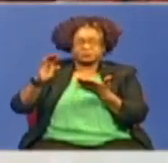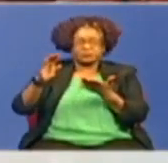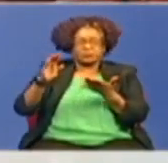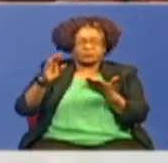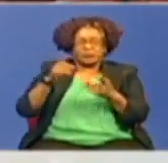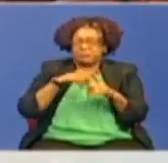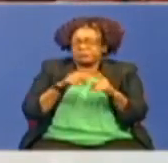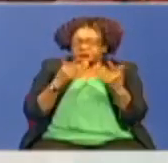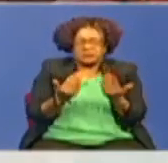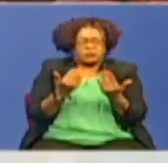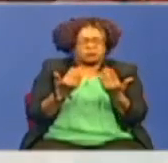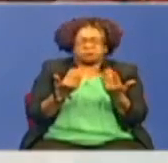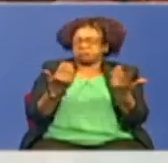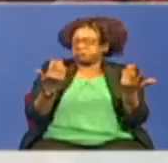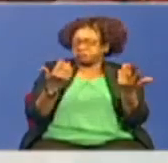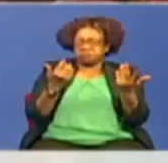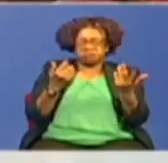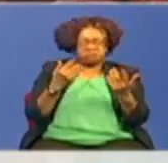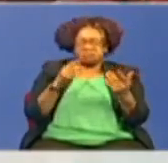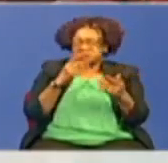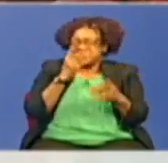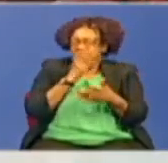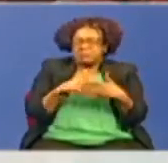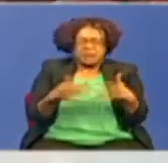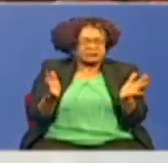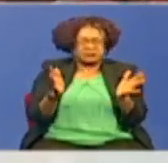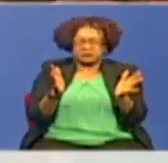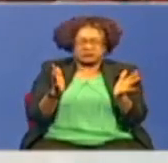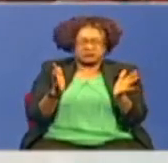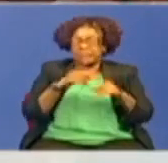appears harmless, but he can be